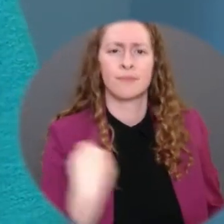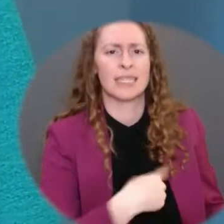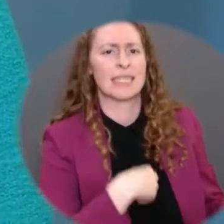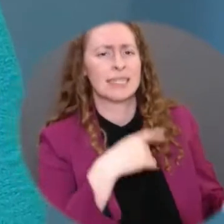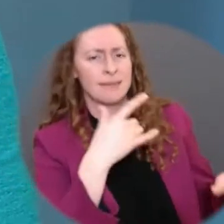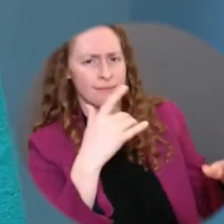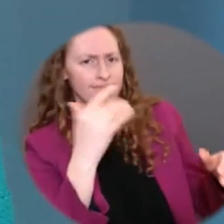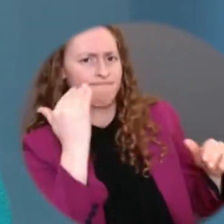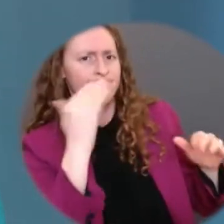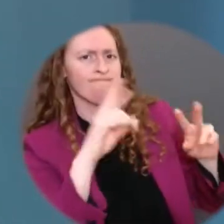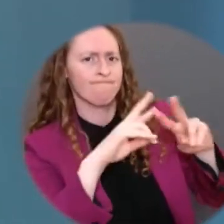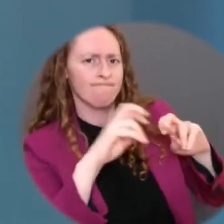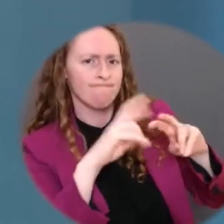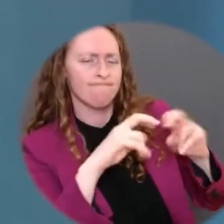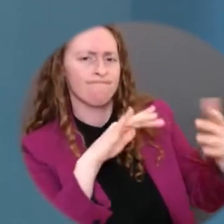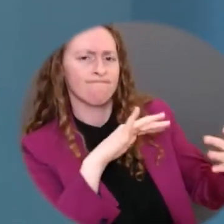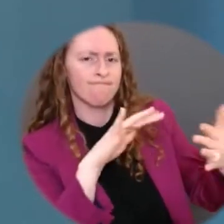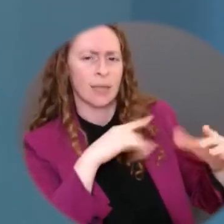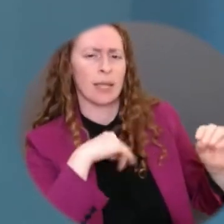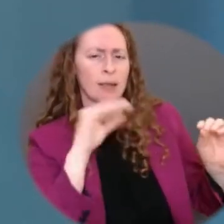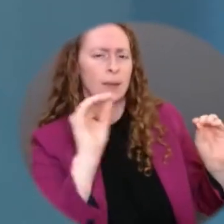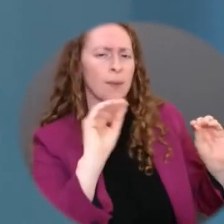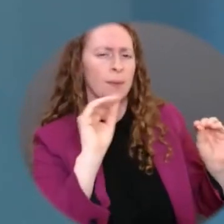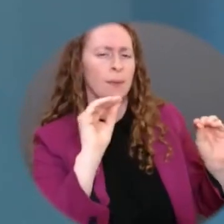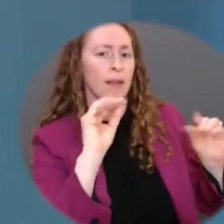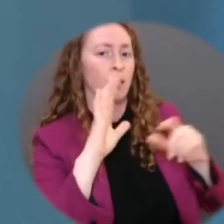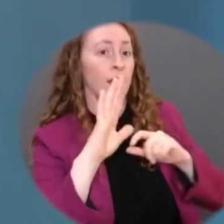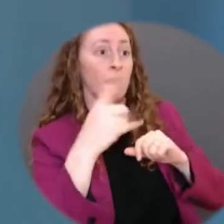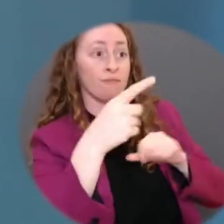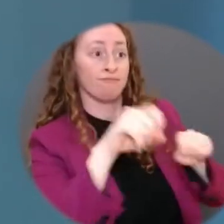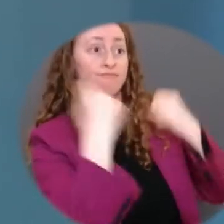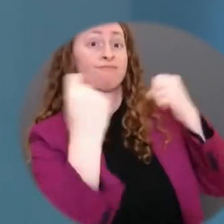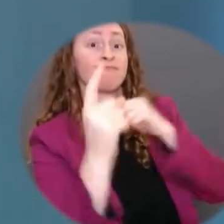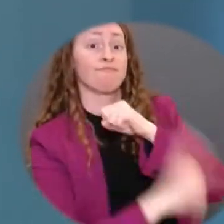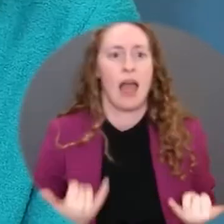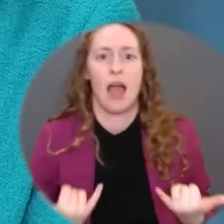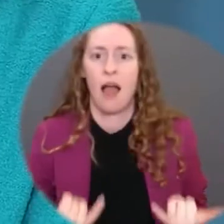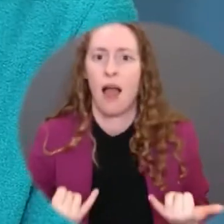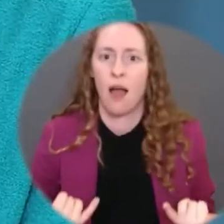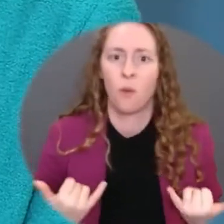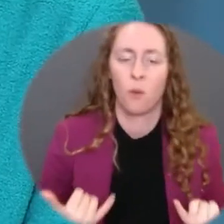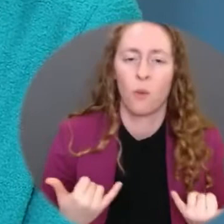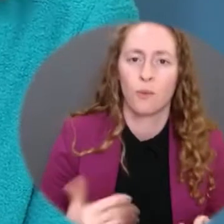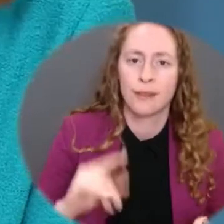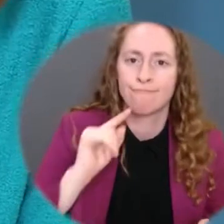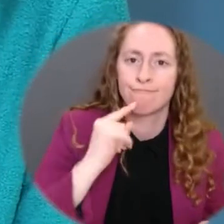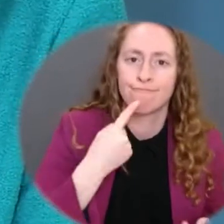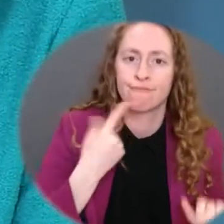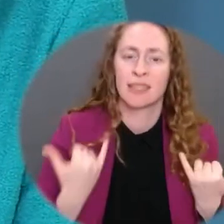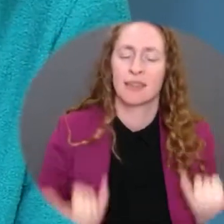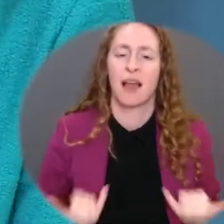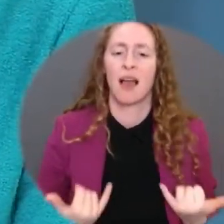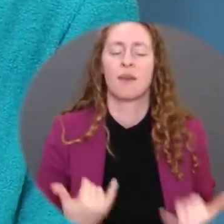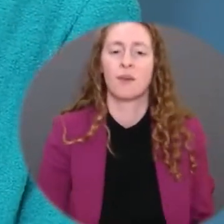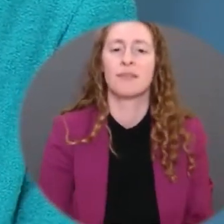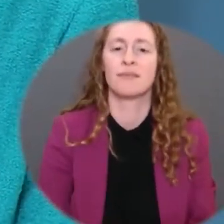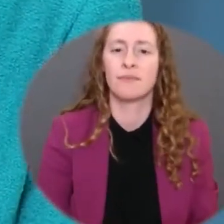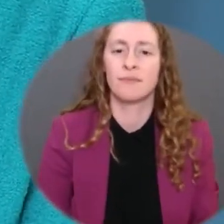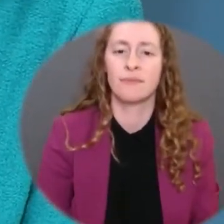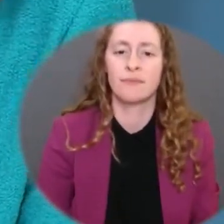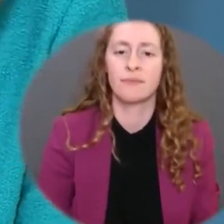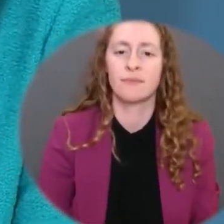were to happen, I don't think we have seen to date a breaking of the sanctions at this point in time. I expect we'll have more. Even though I